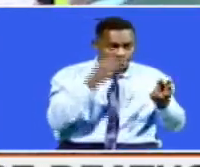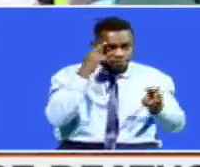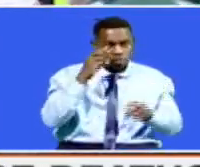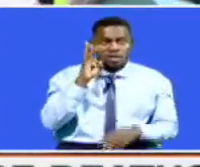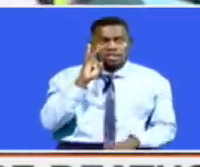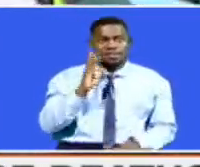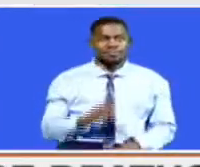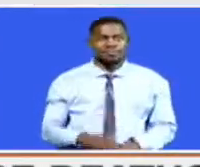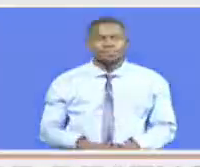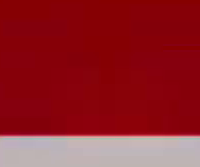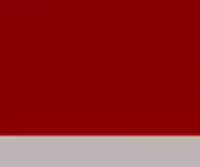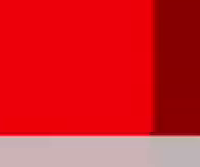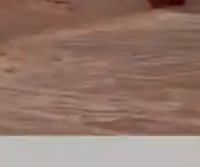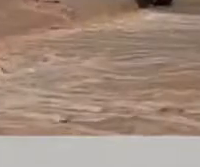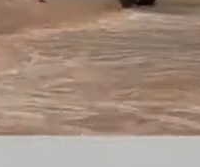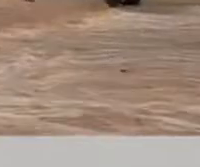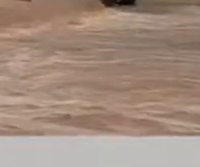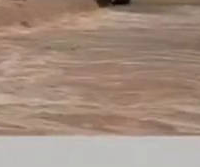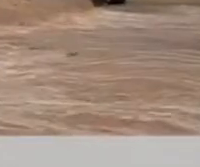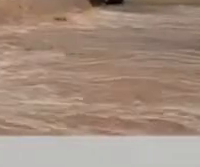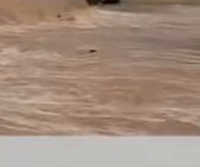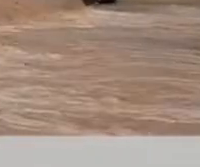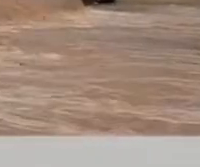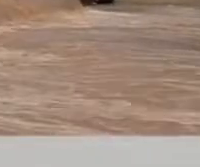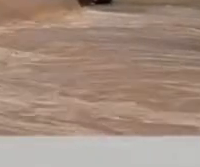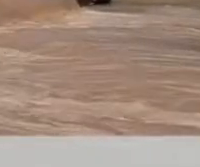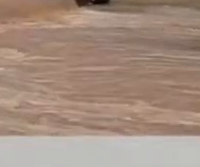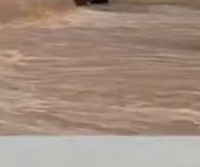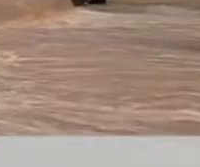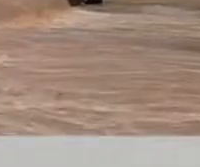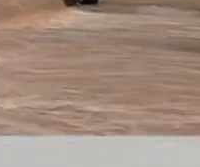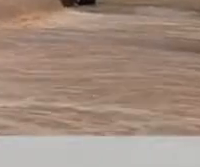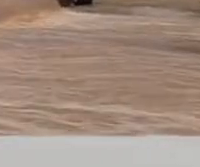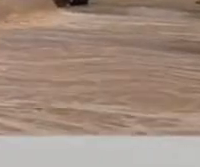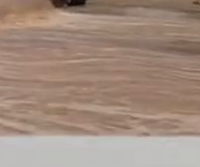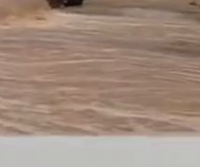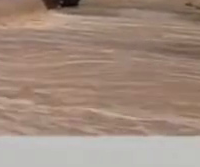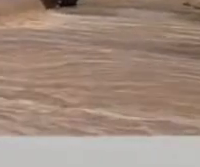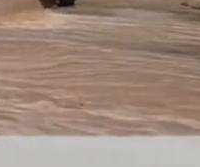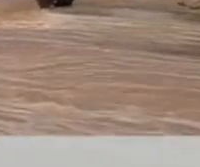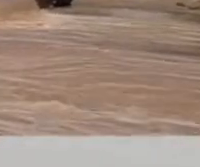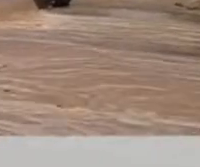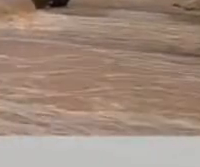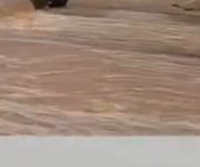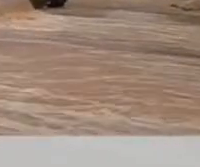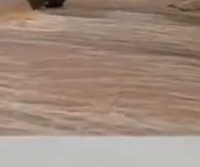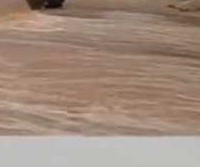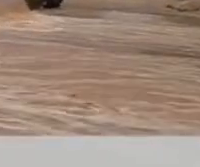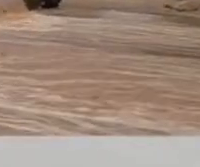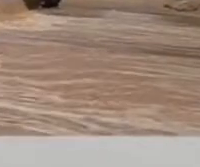News. After the break, floods wreak havoc as casualties pile.